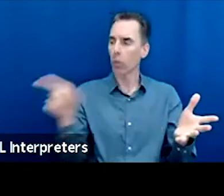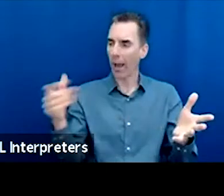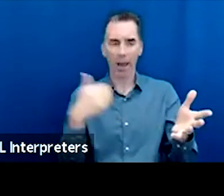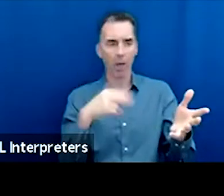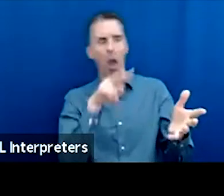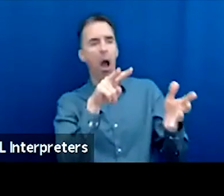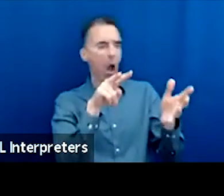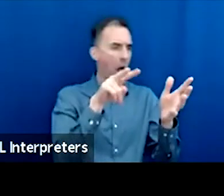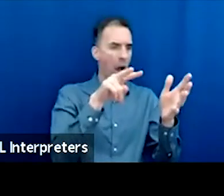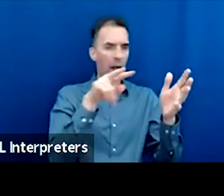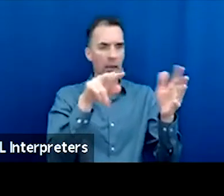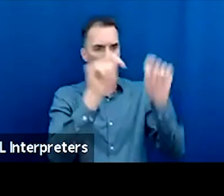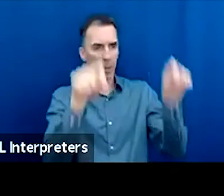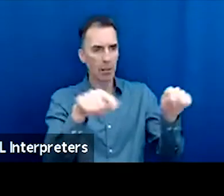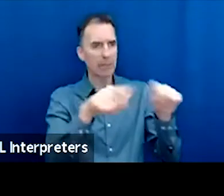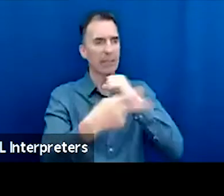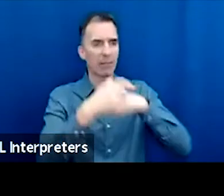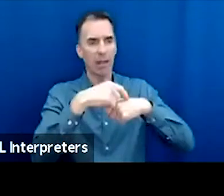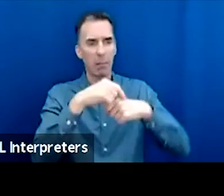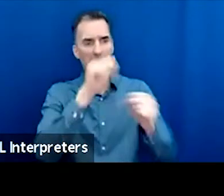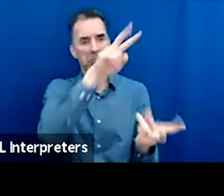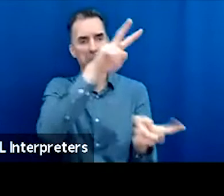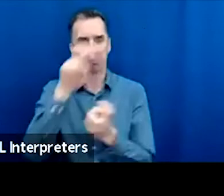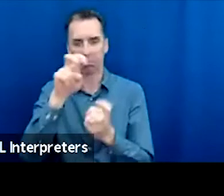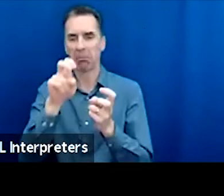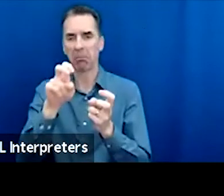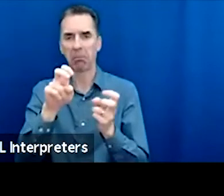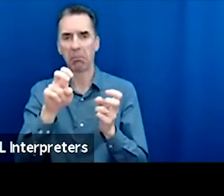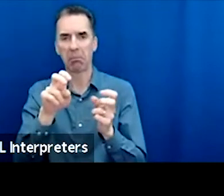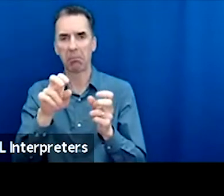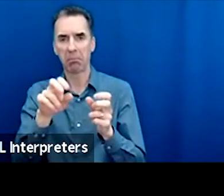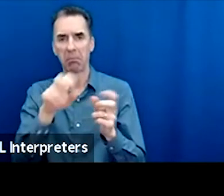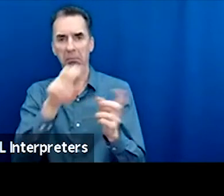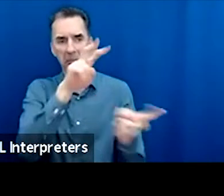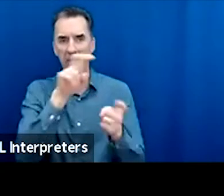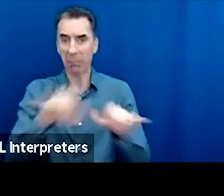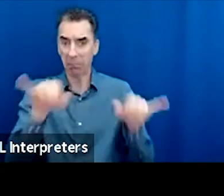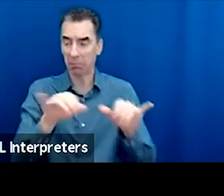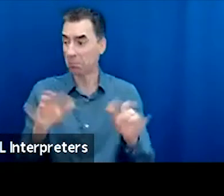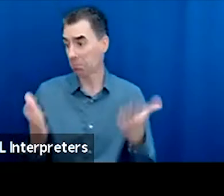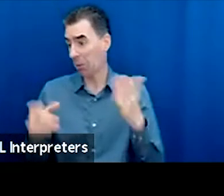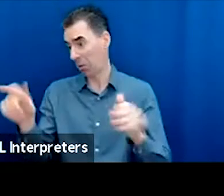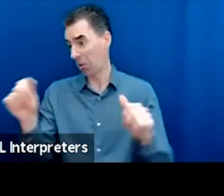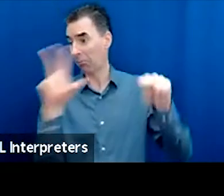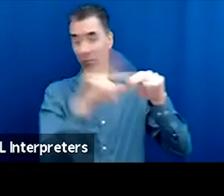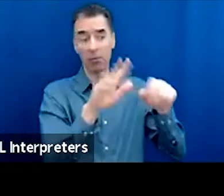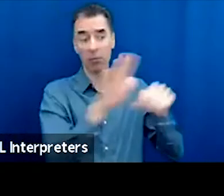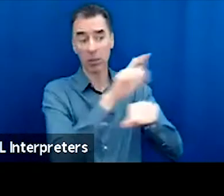up to save you time on prep. So this could be something that you can look to other full-time members for, or something that